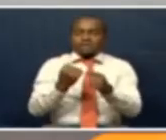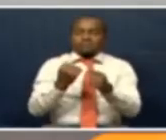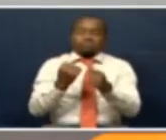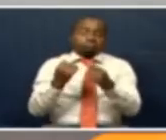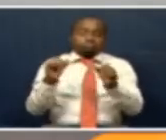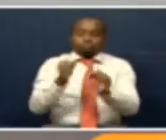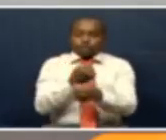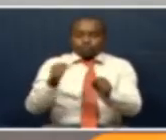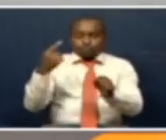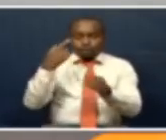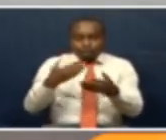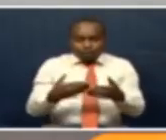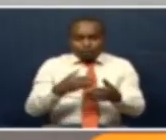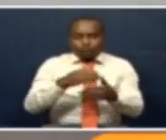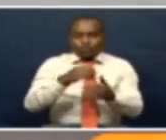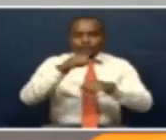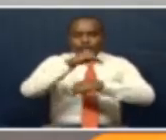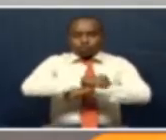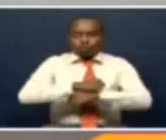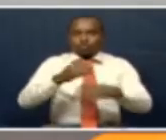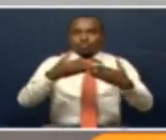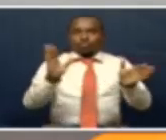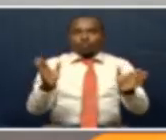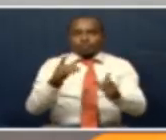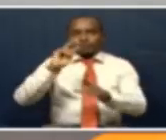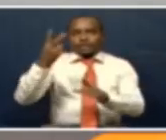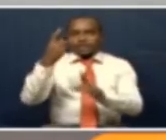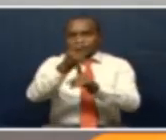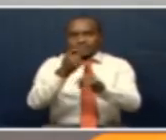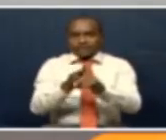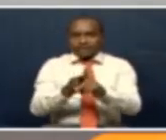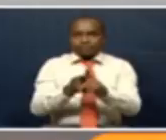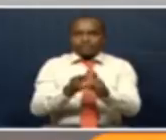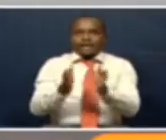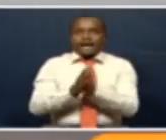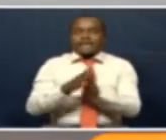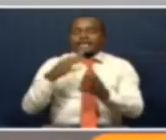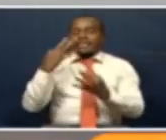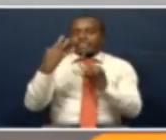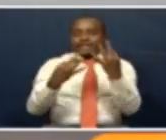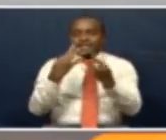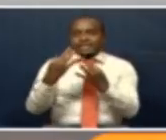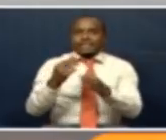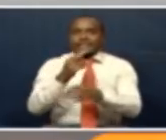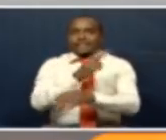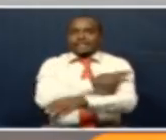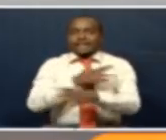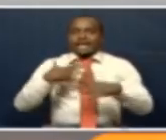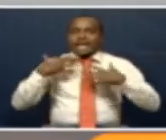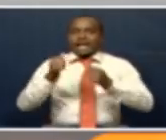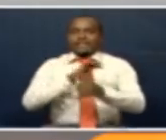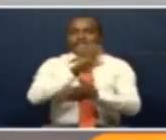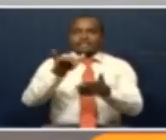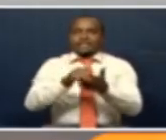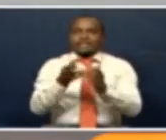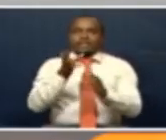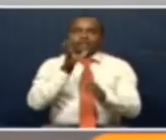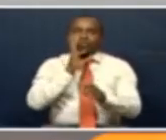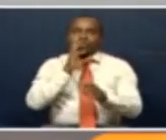to commence in those affected regions. This is in addition to 33 health centers that have also been